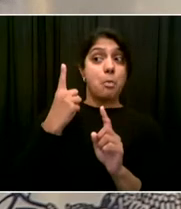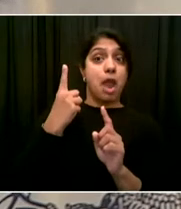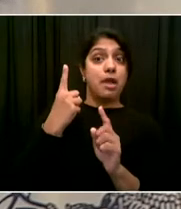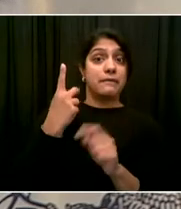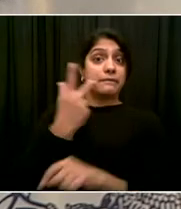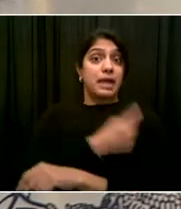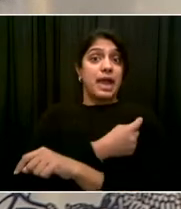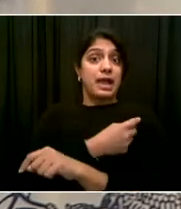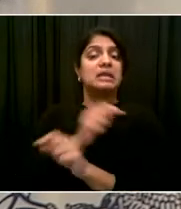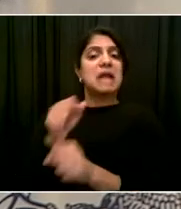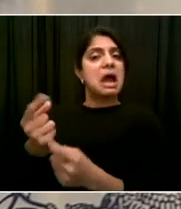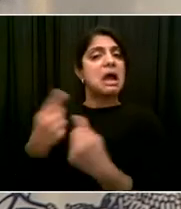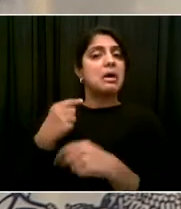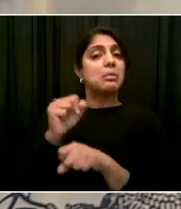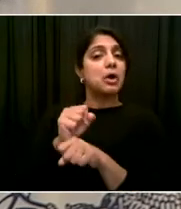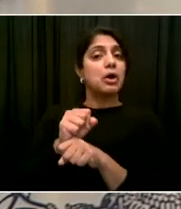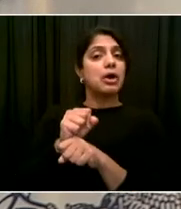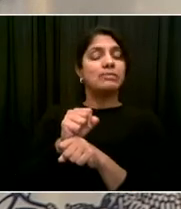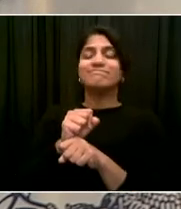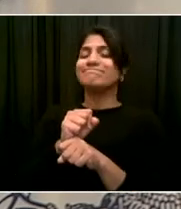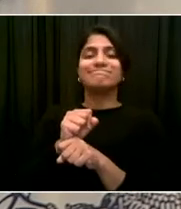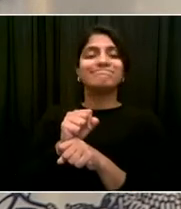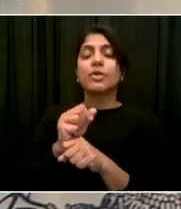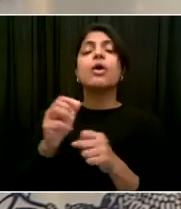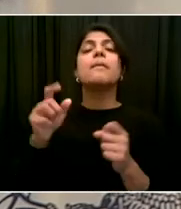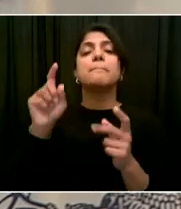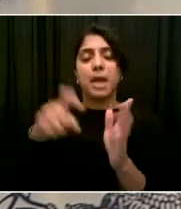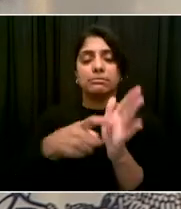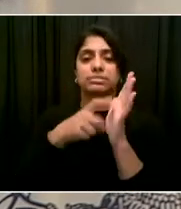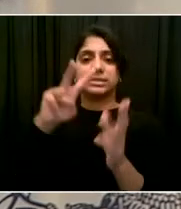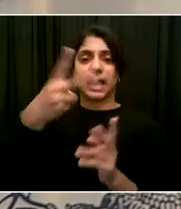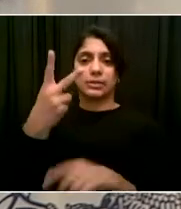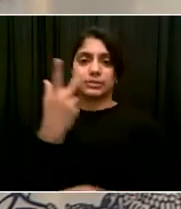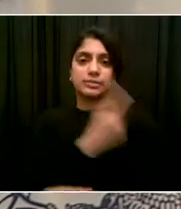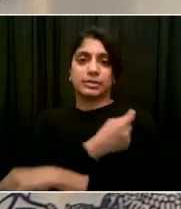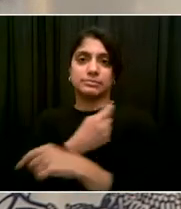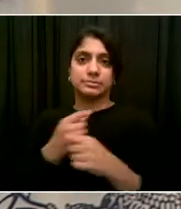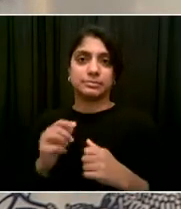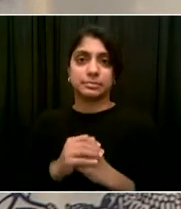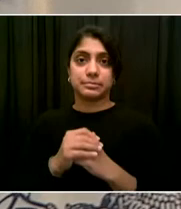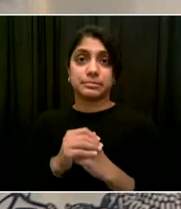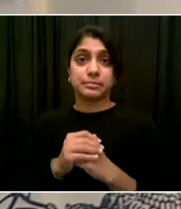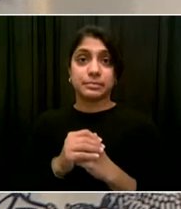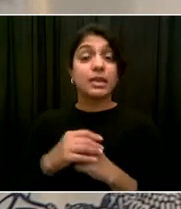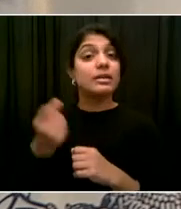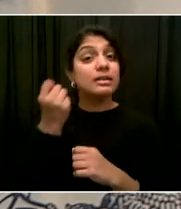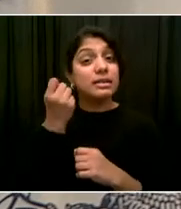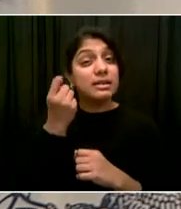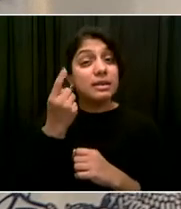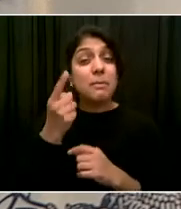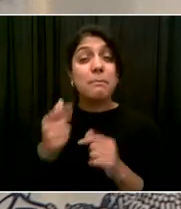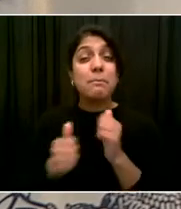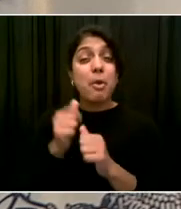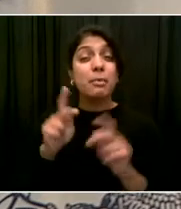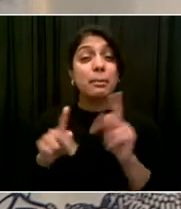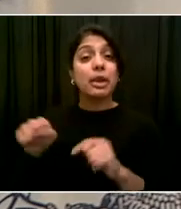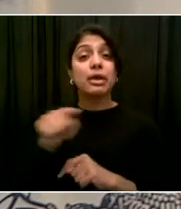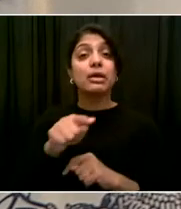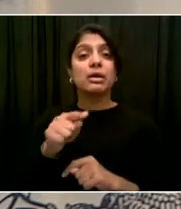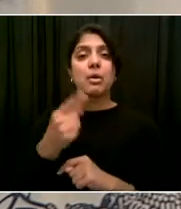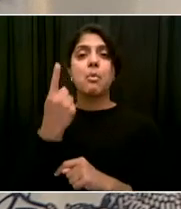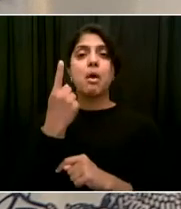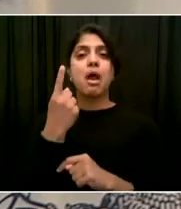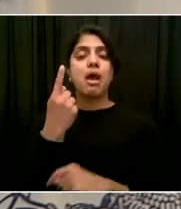the beginning that overwhelmingly anyone who got a first dose came back for a second dose anyway, even if they didn't have a mandate. When